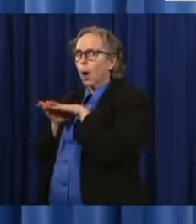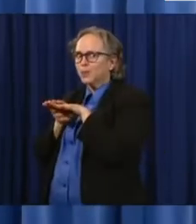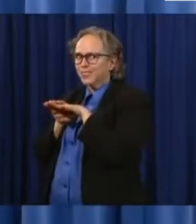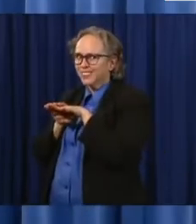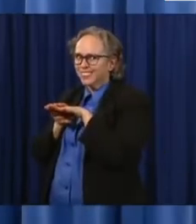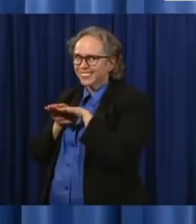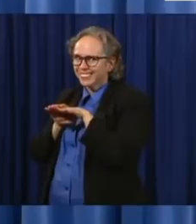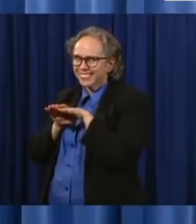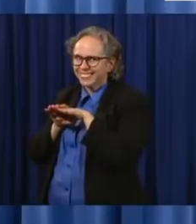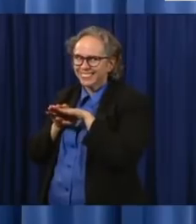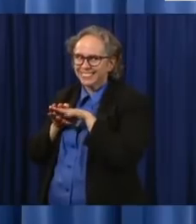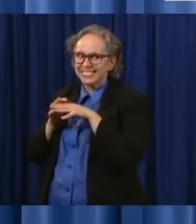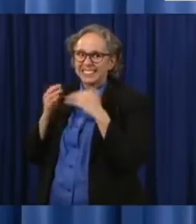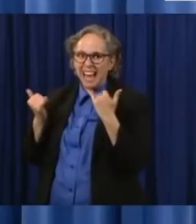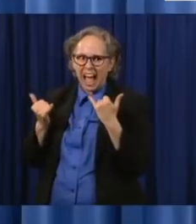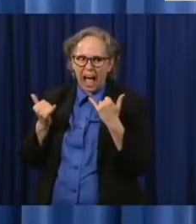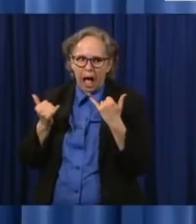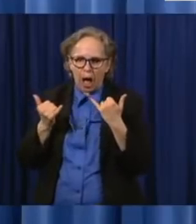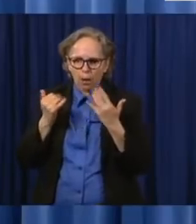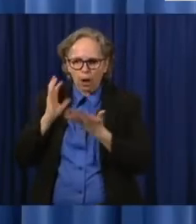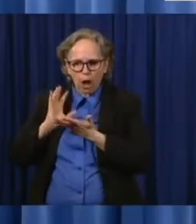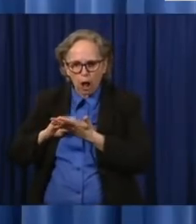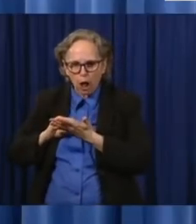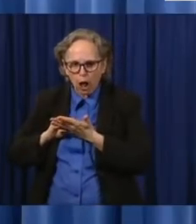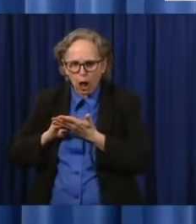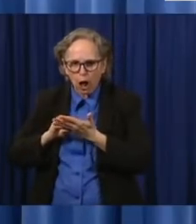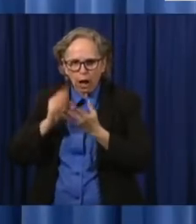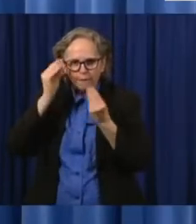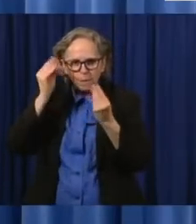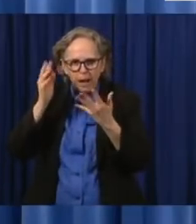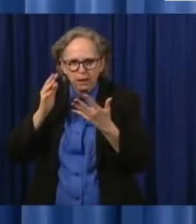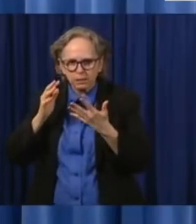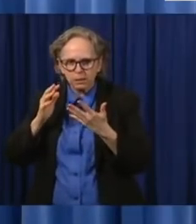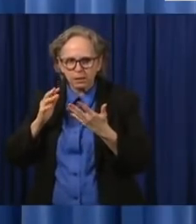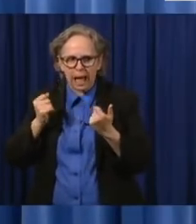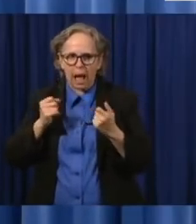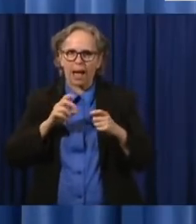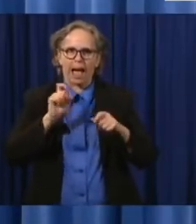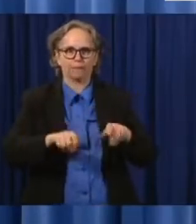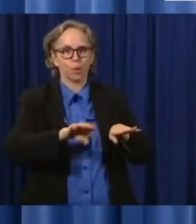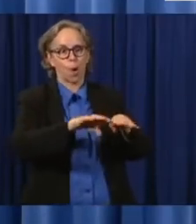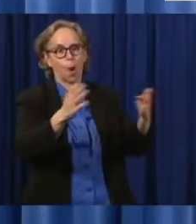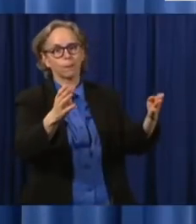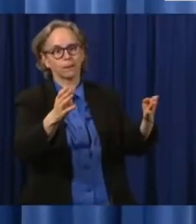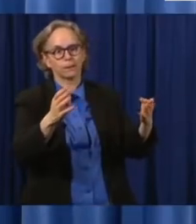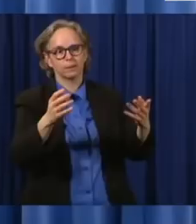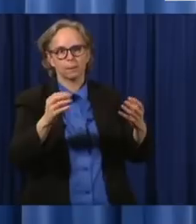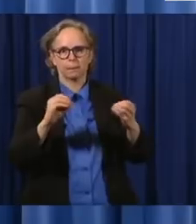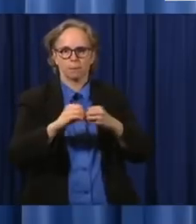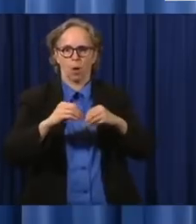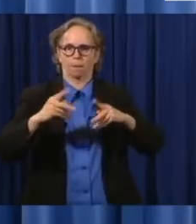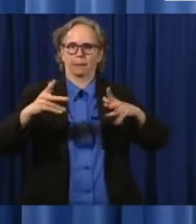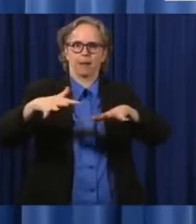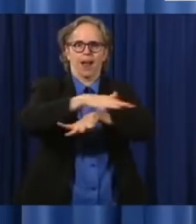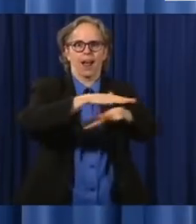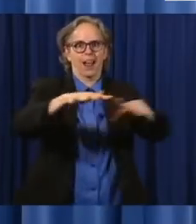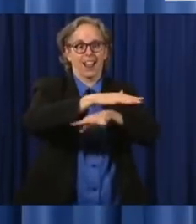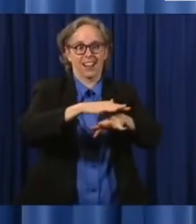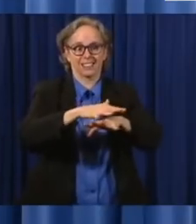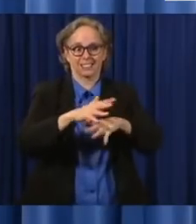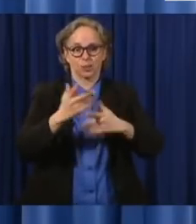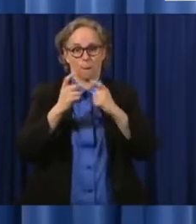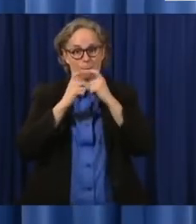information, but also we're now in a situation where we are opening up again. And so that added